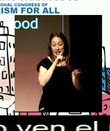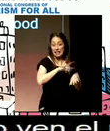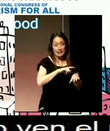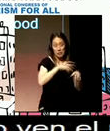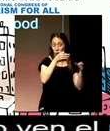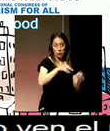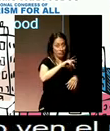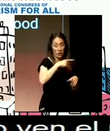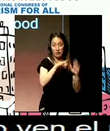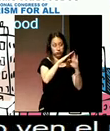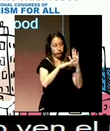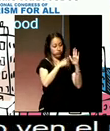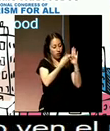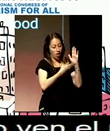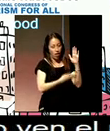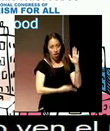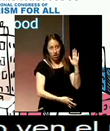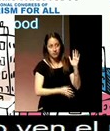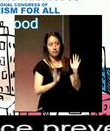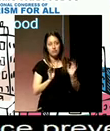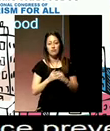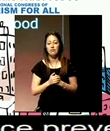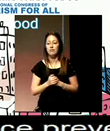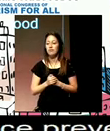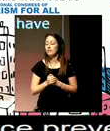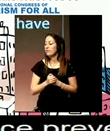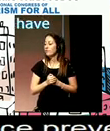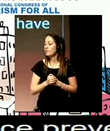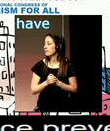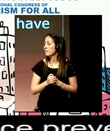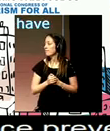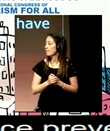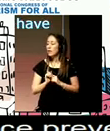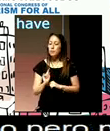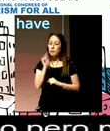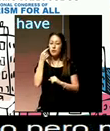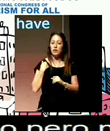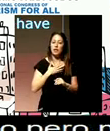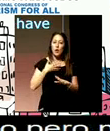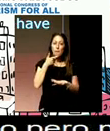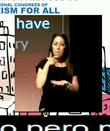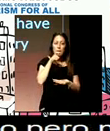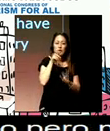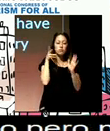according to what I have prepared, I couldn't stick to the time, but I'll try to shorten it.